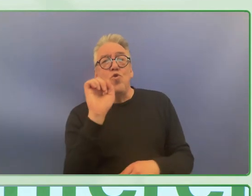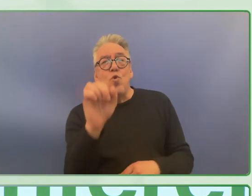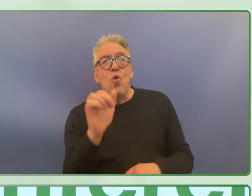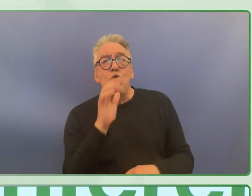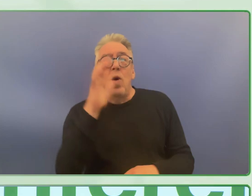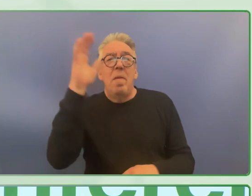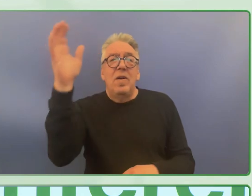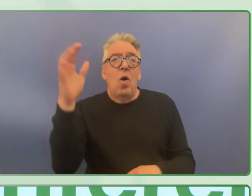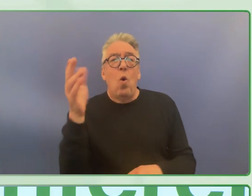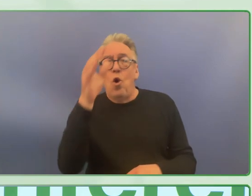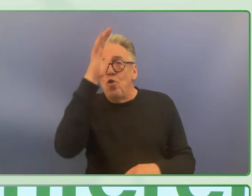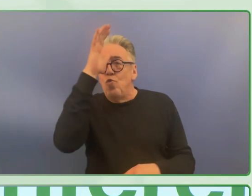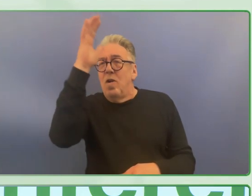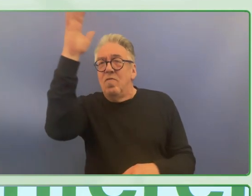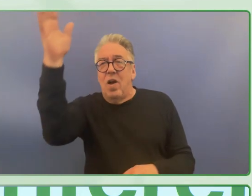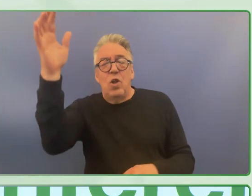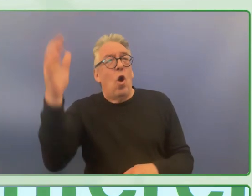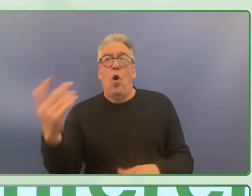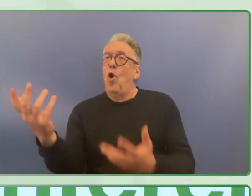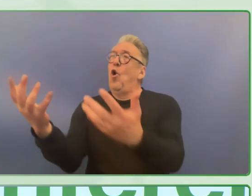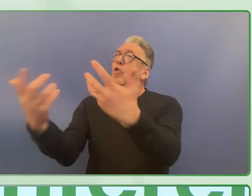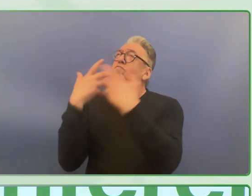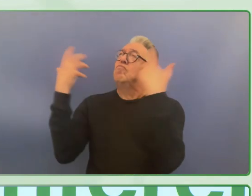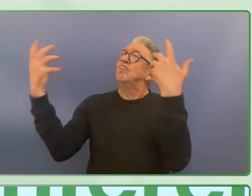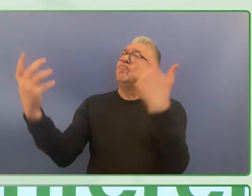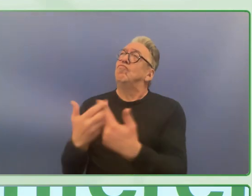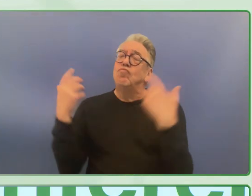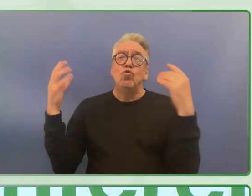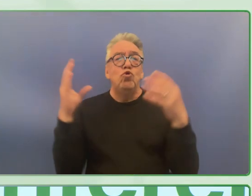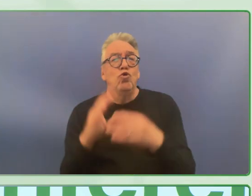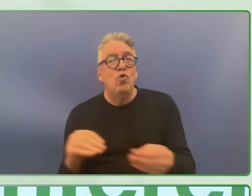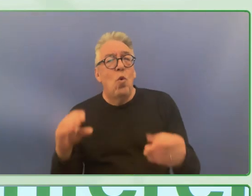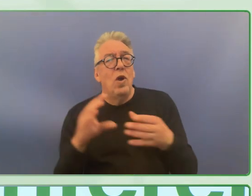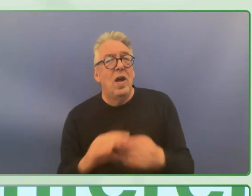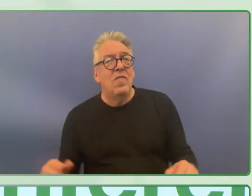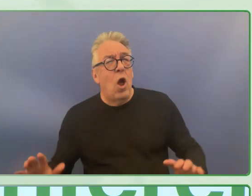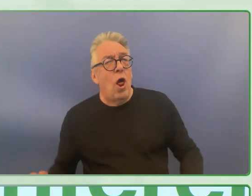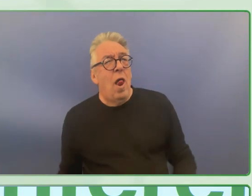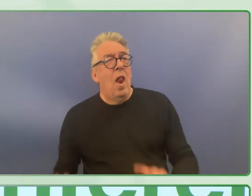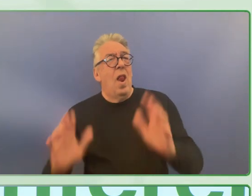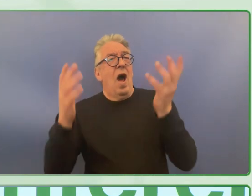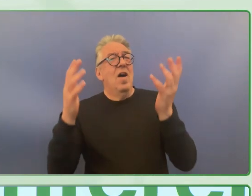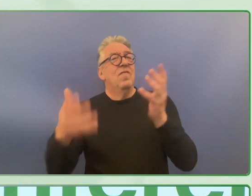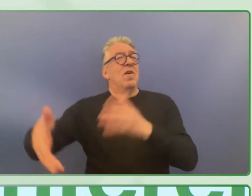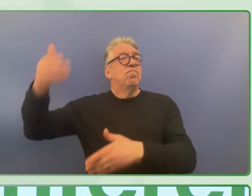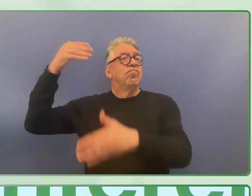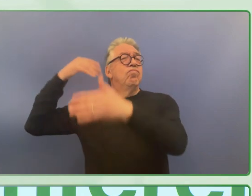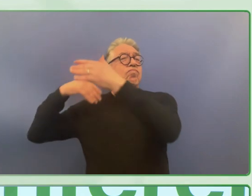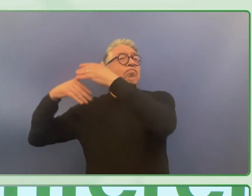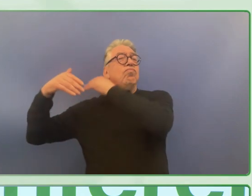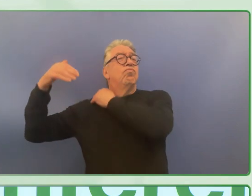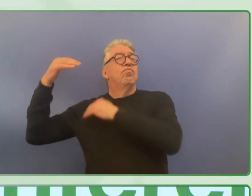grandfather just, told you a story about the way of life back in the day or a difficult time that they